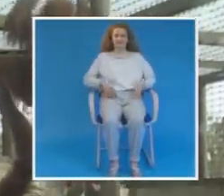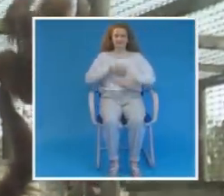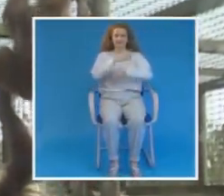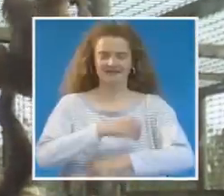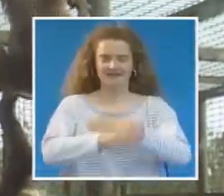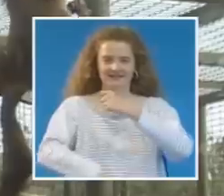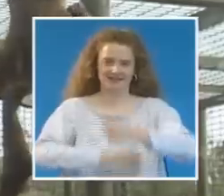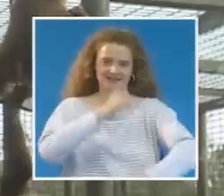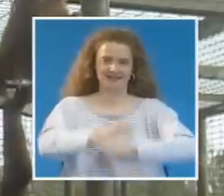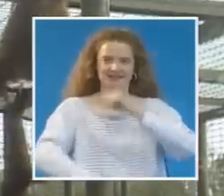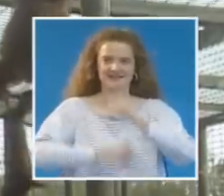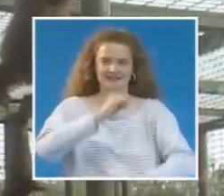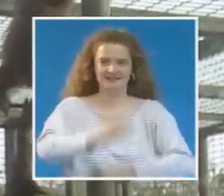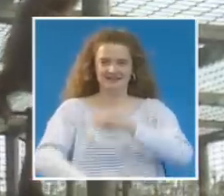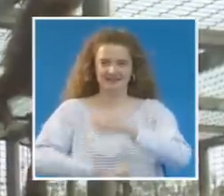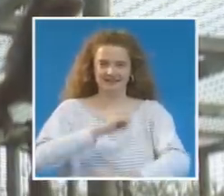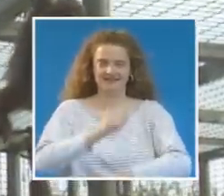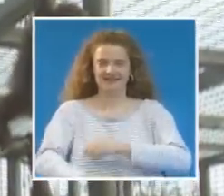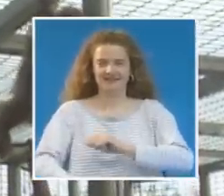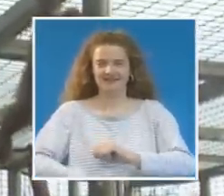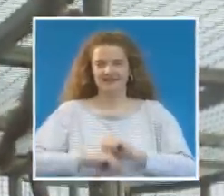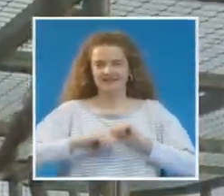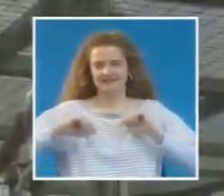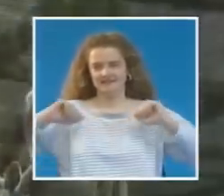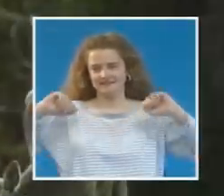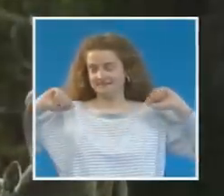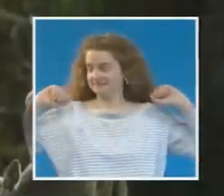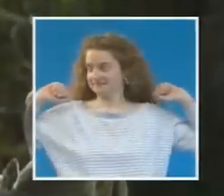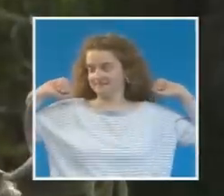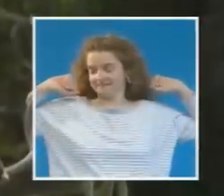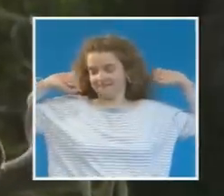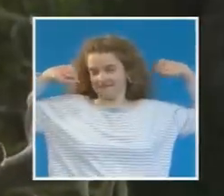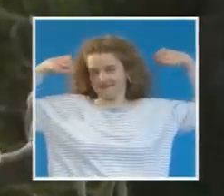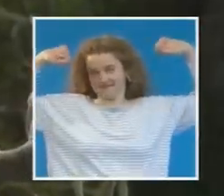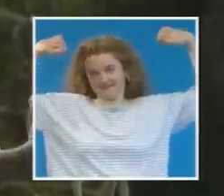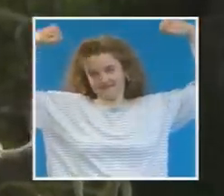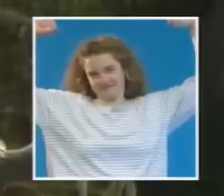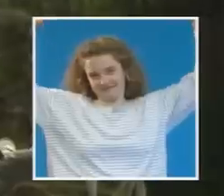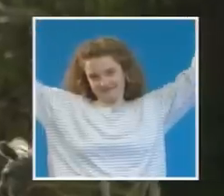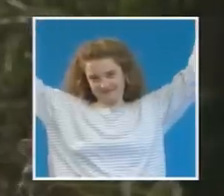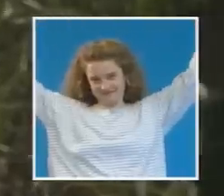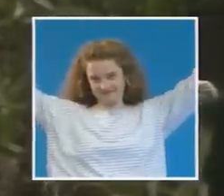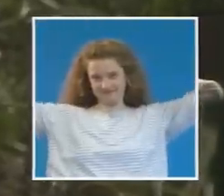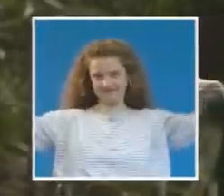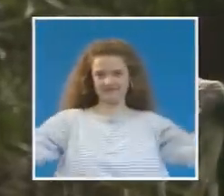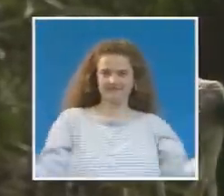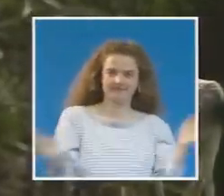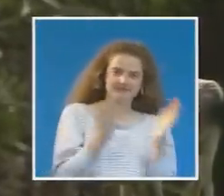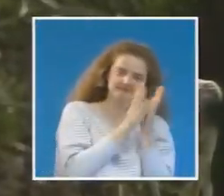sit down. Roll your hands around and around. Everyone's tired, so let's go to